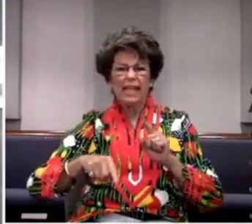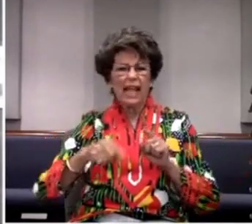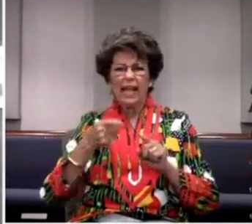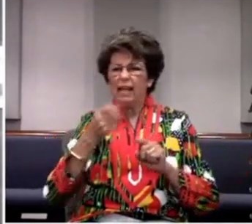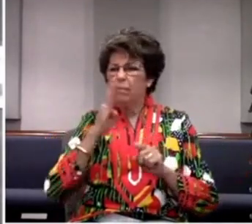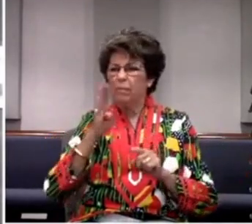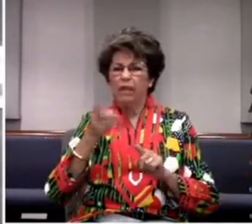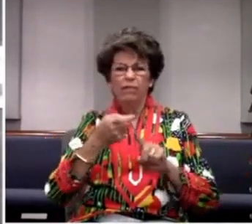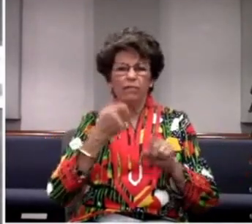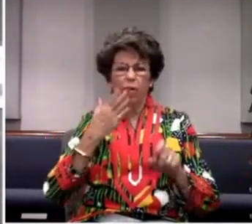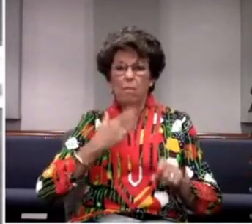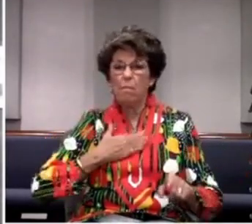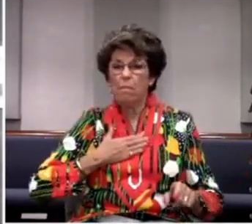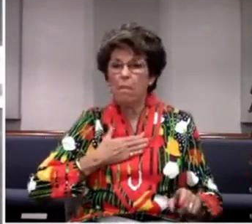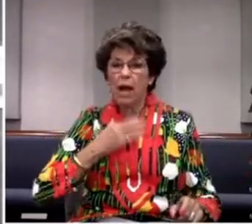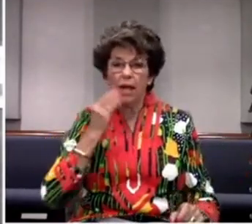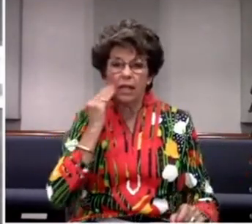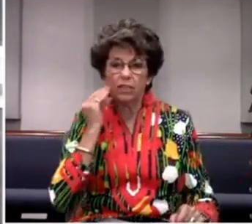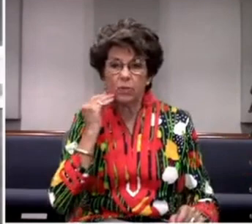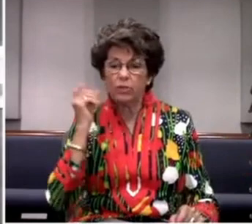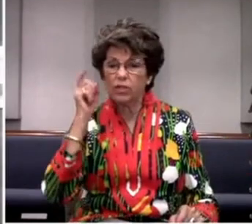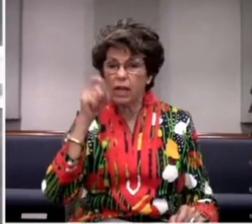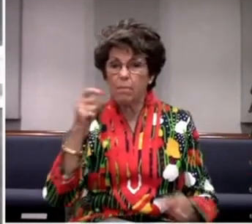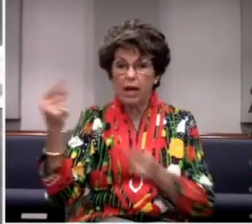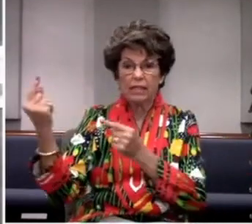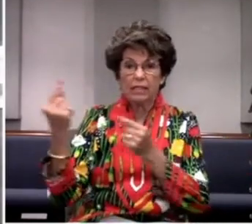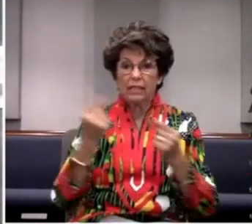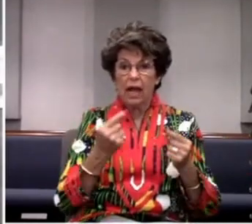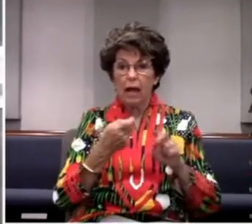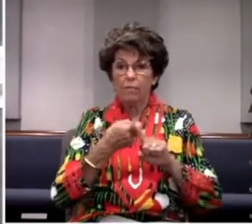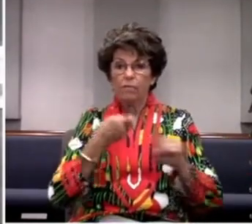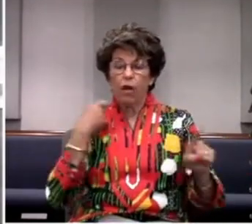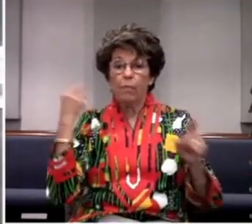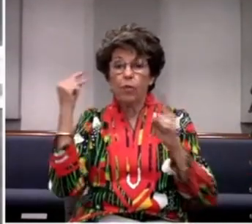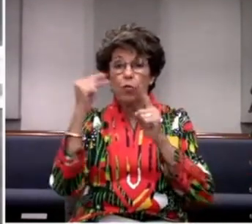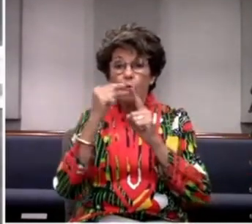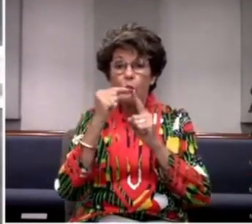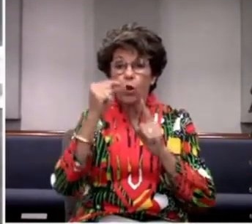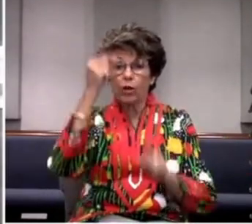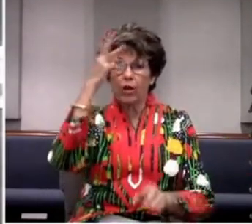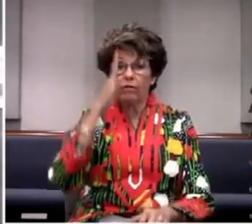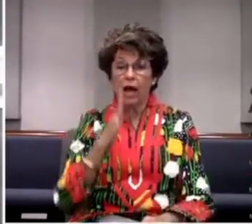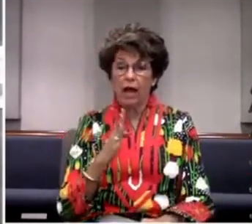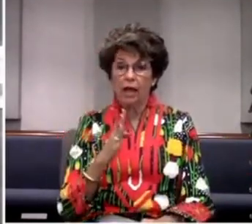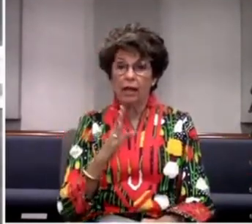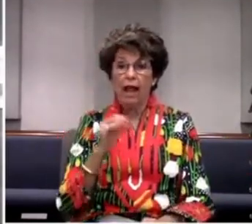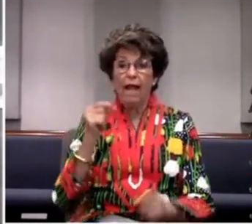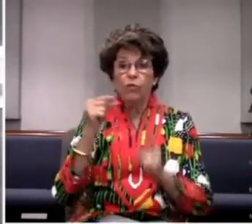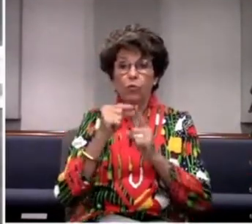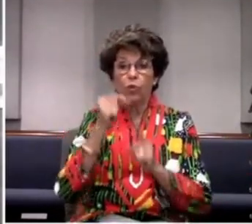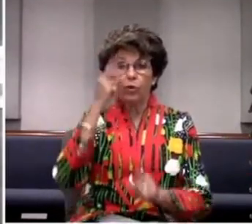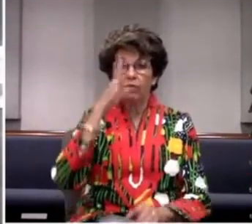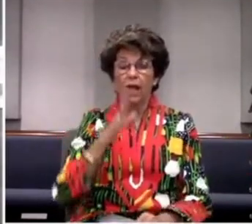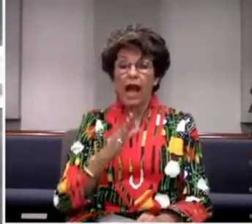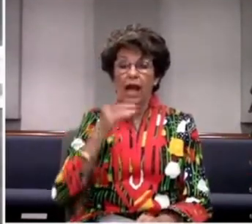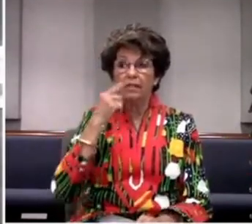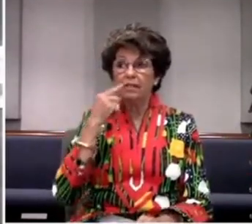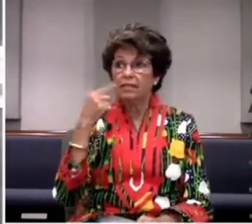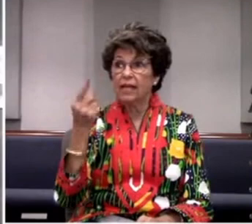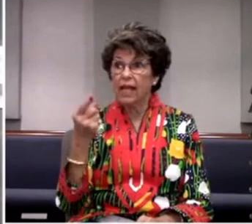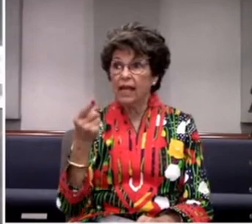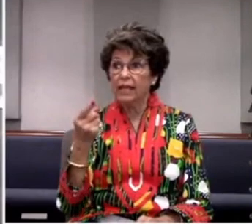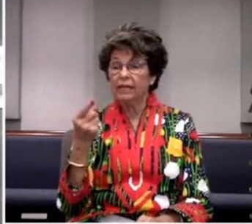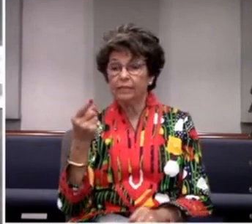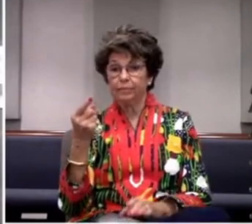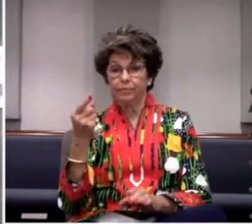or my rationale. It must come from the word of God. And the word of God says that God, that the way